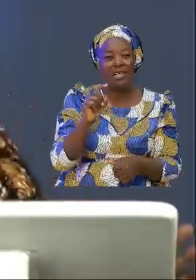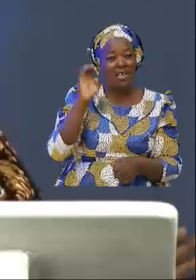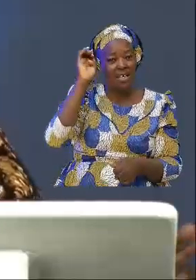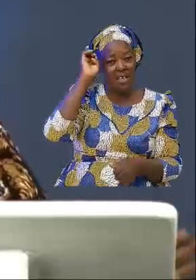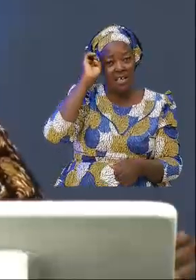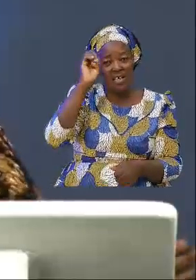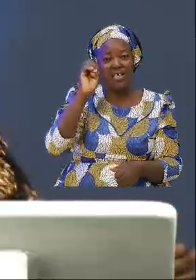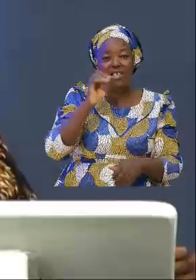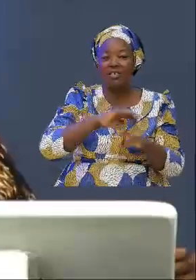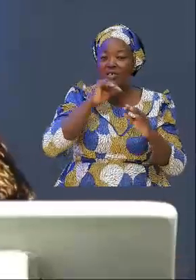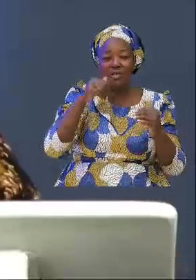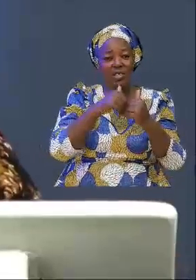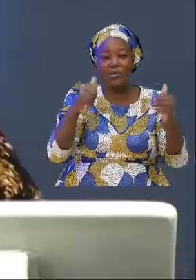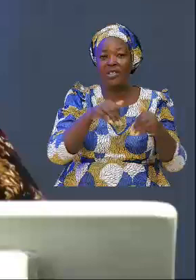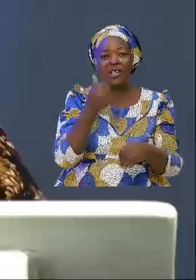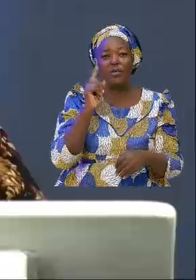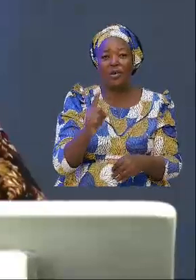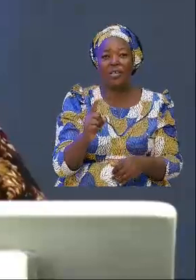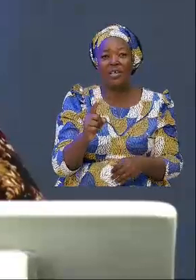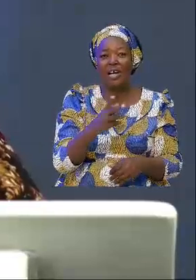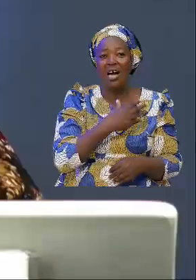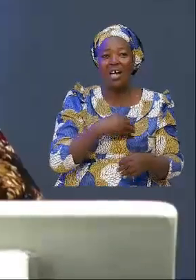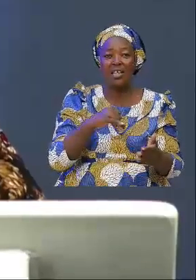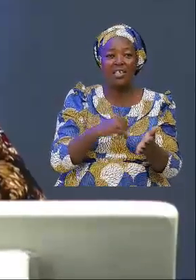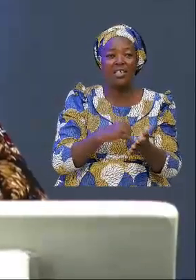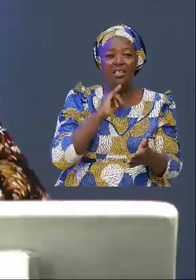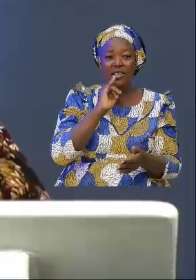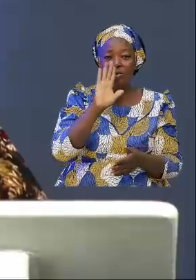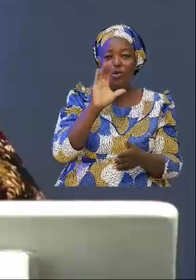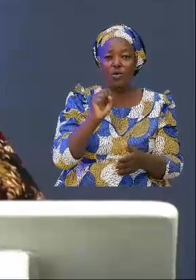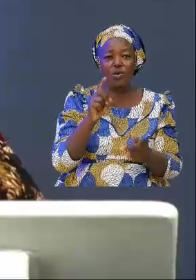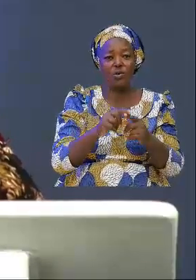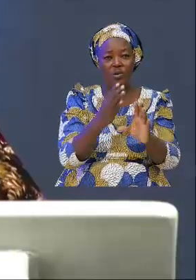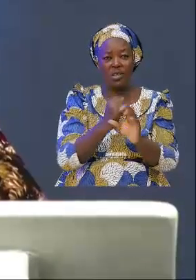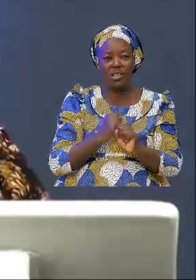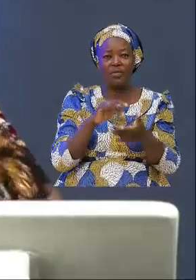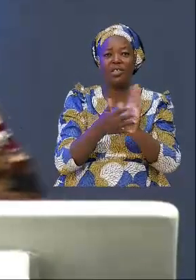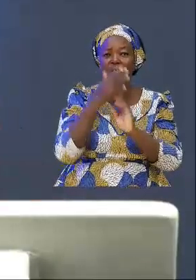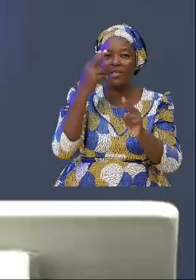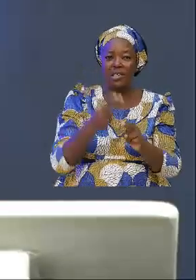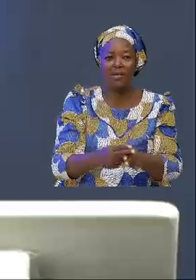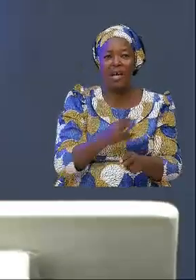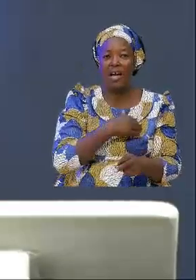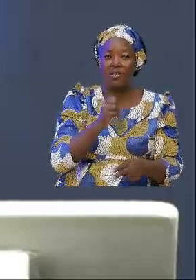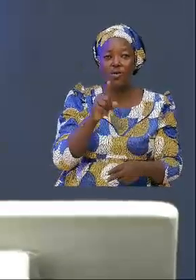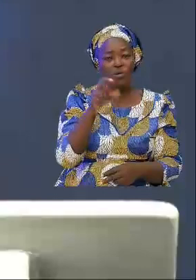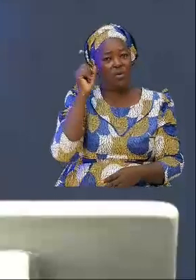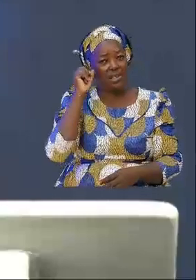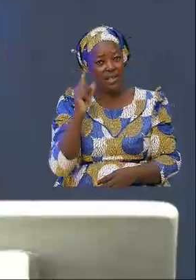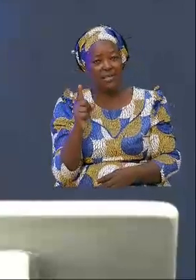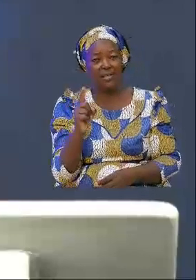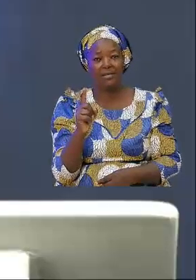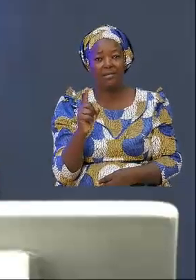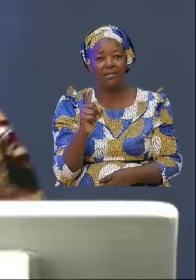He gives everybody. He is no respecter of persons. And it's yours to